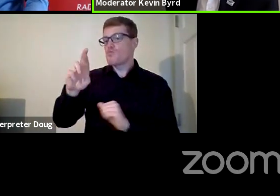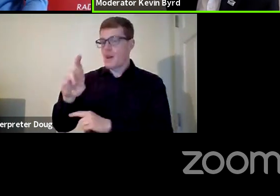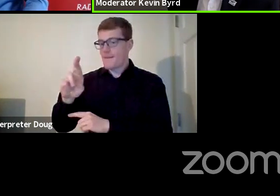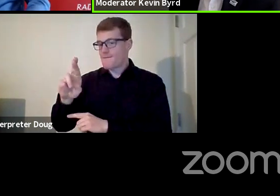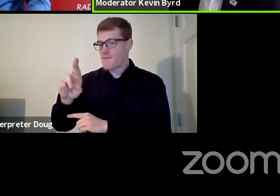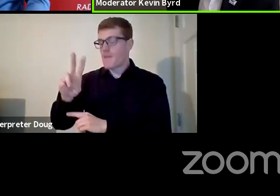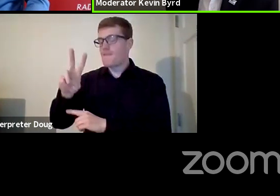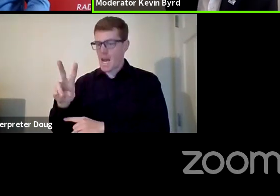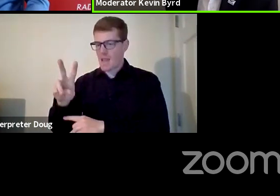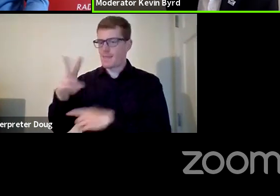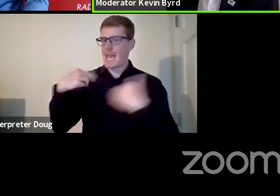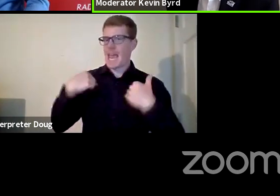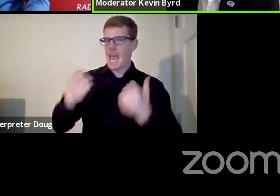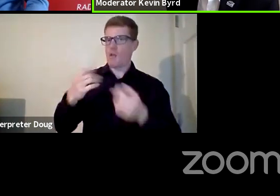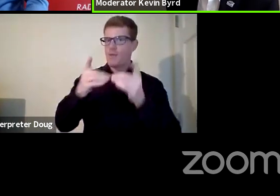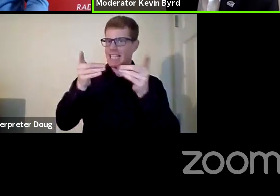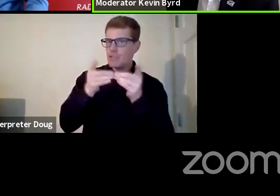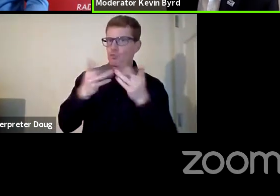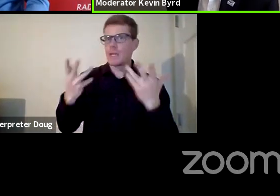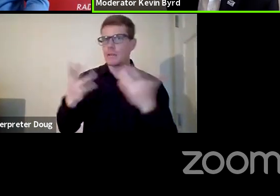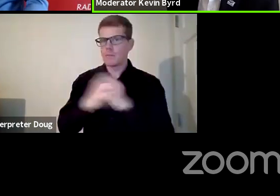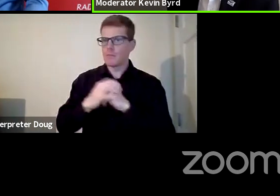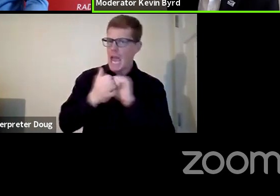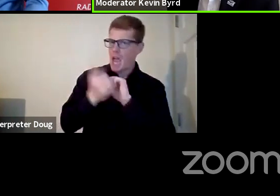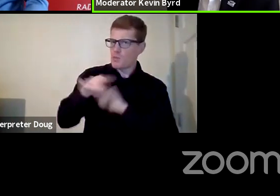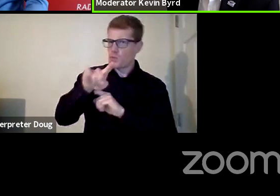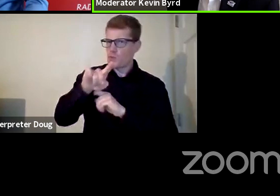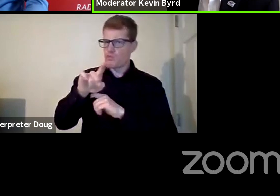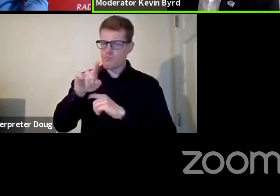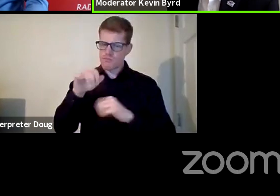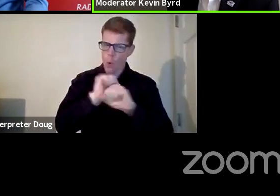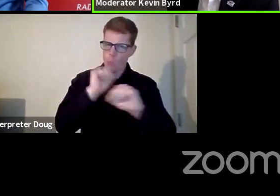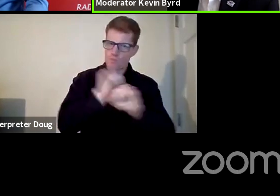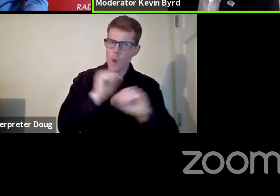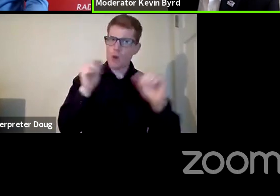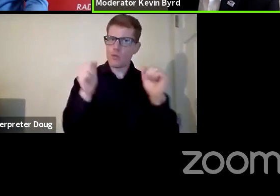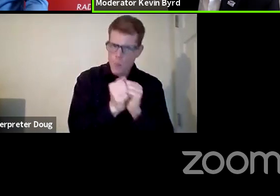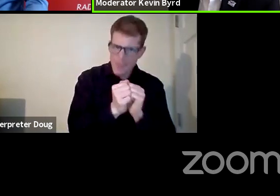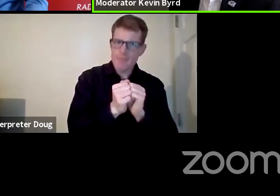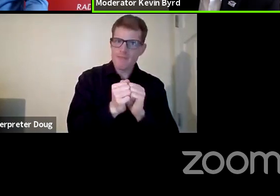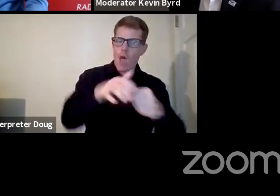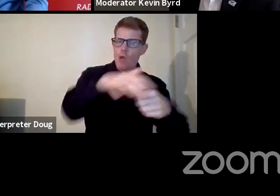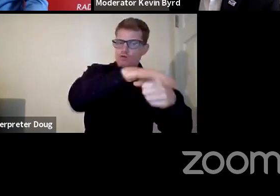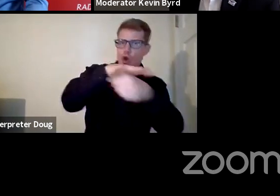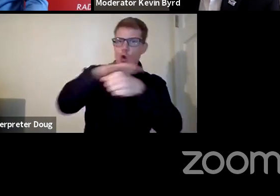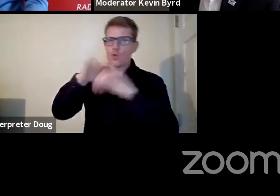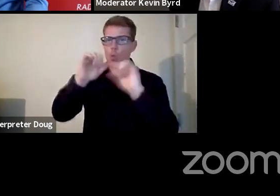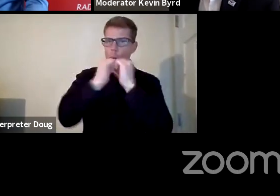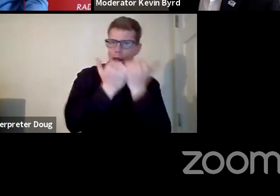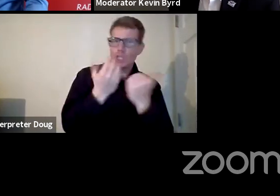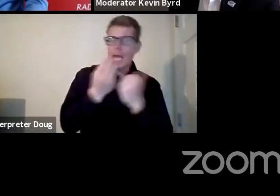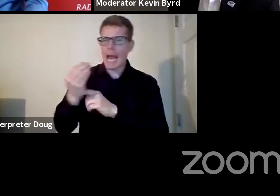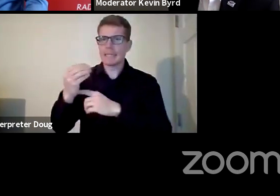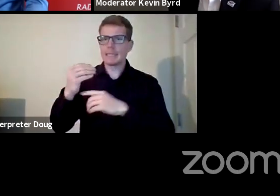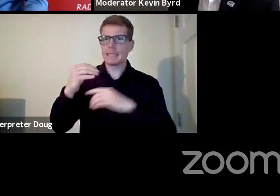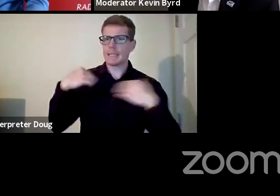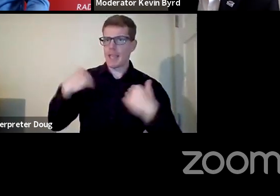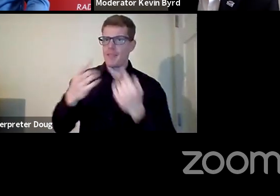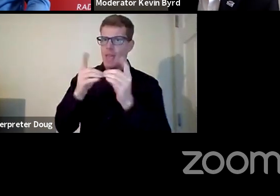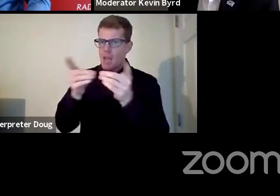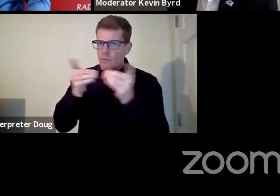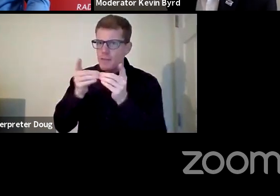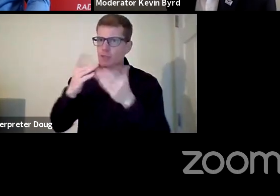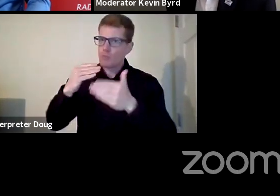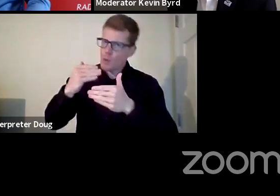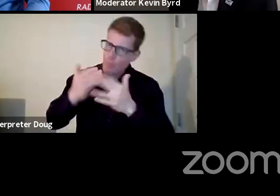with local agencies and the health district through this process? Well, I guess it's my turn to go